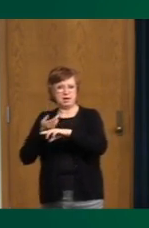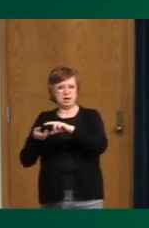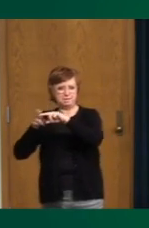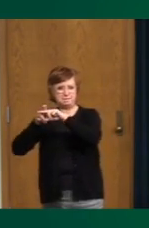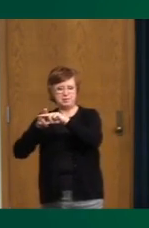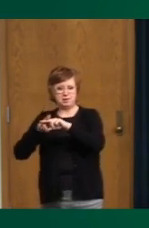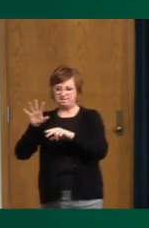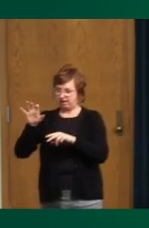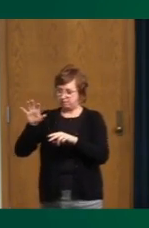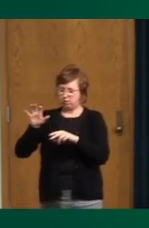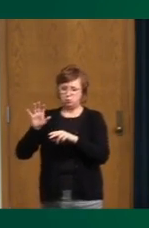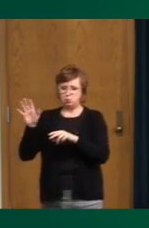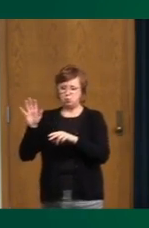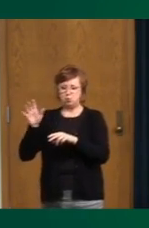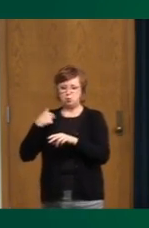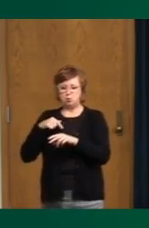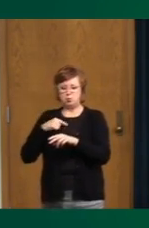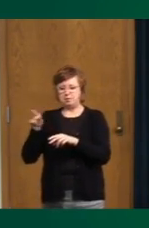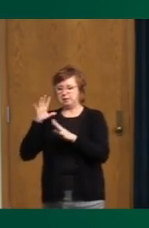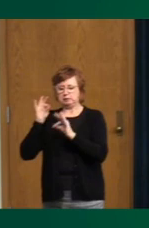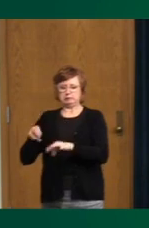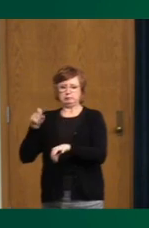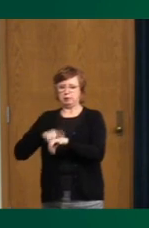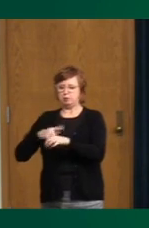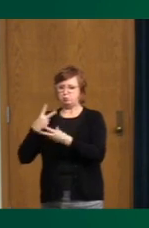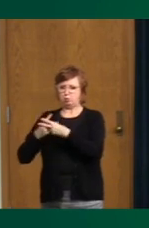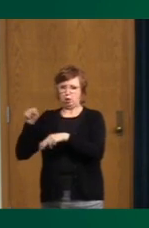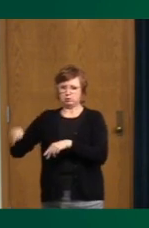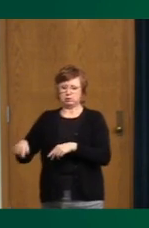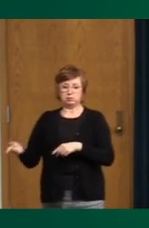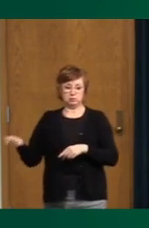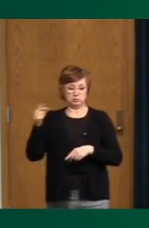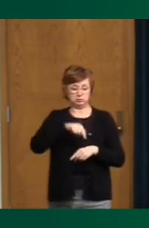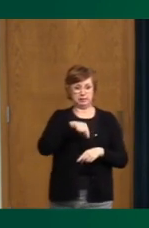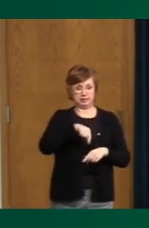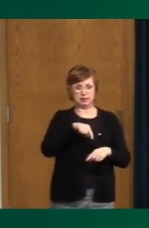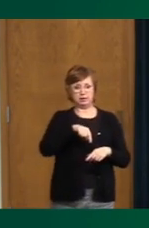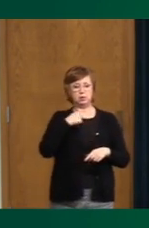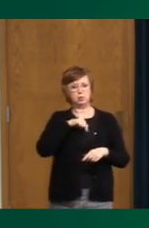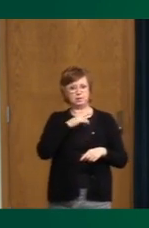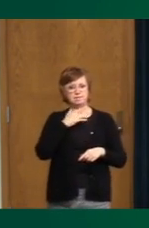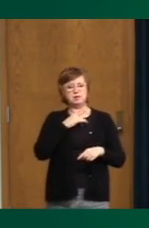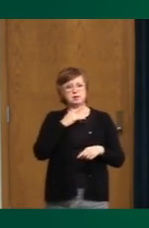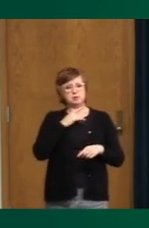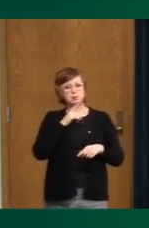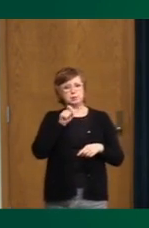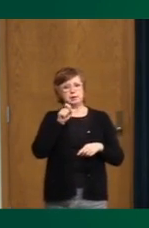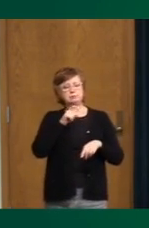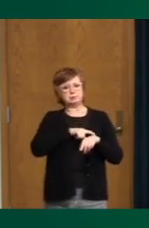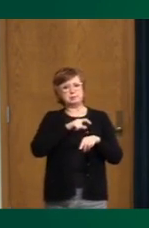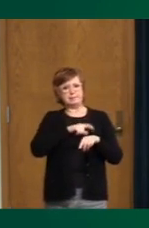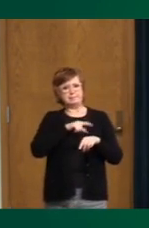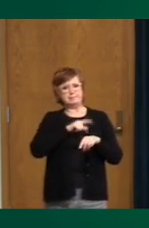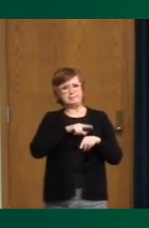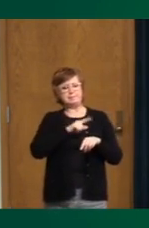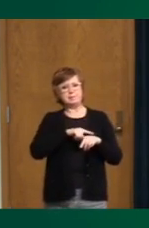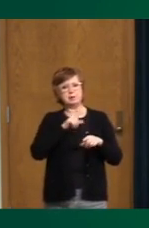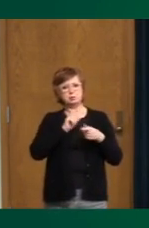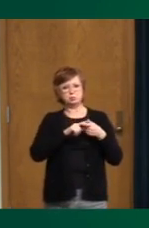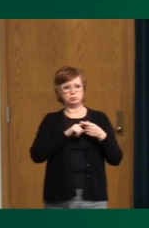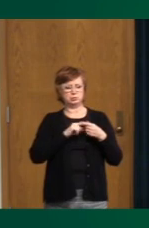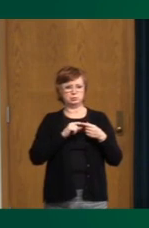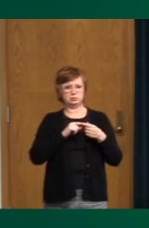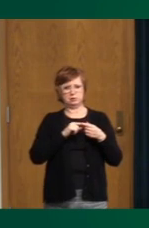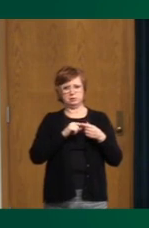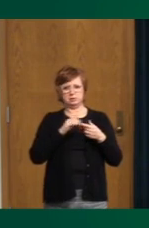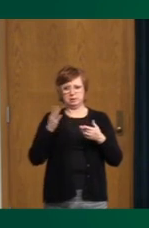where we've had a couple of days of 200 cases, and we feel that we have some time, and everyone in this room has said, I've been asked the question before, that we're 2, maybe